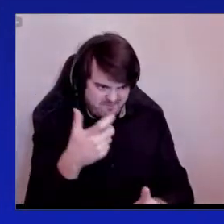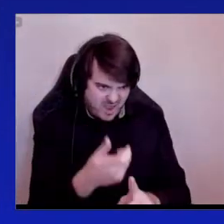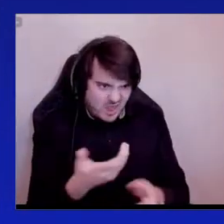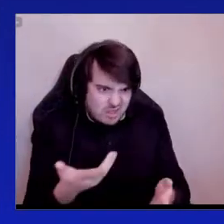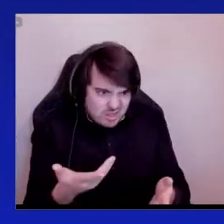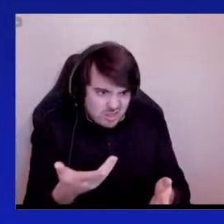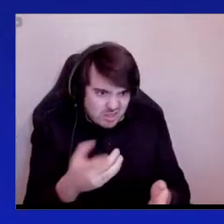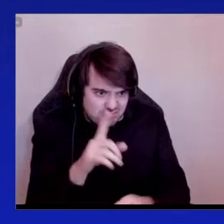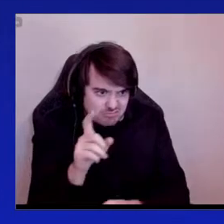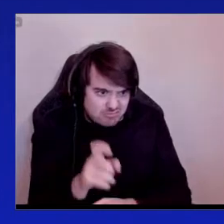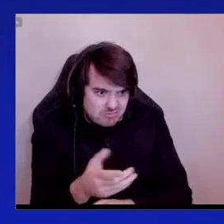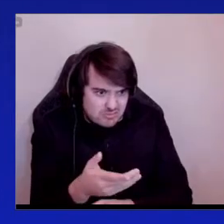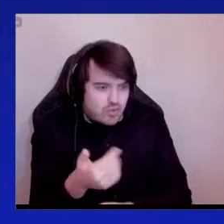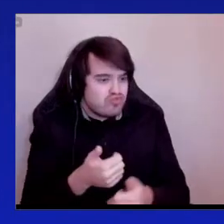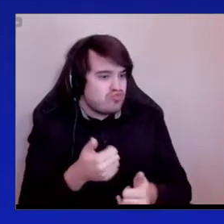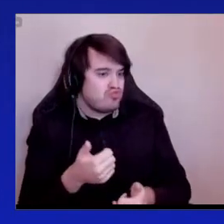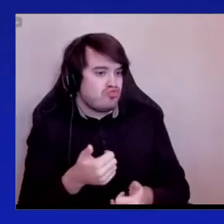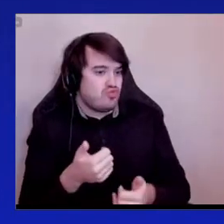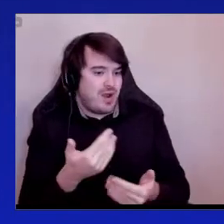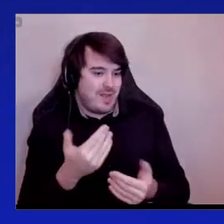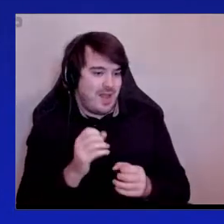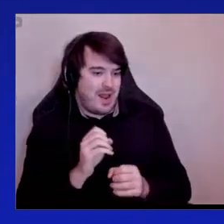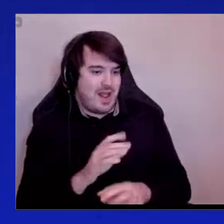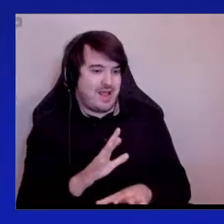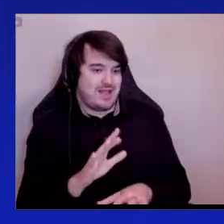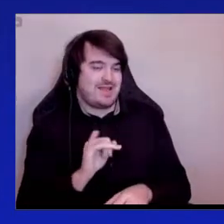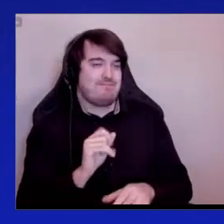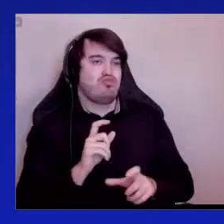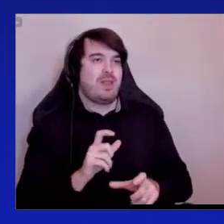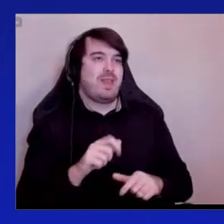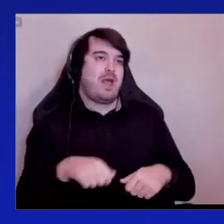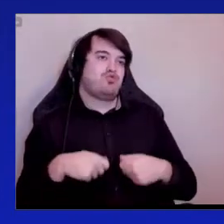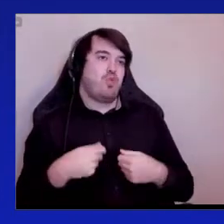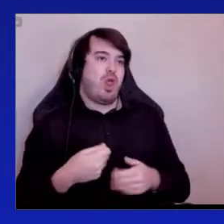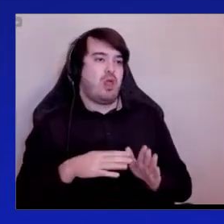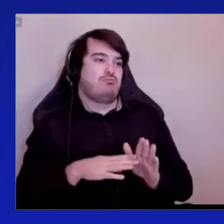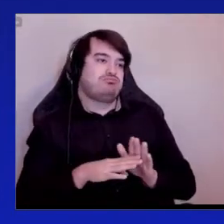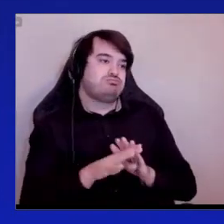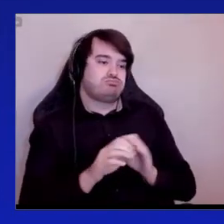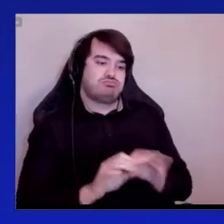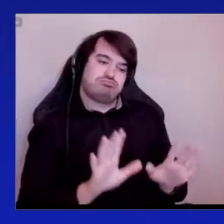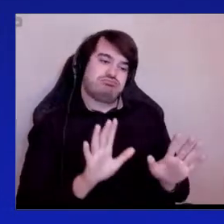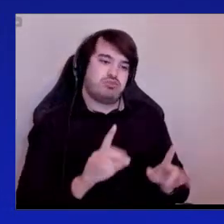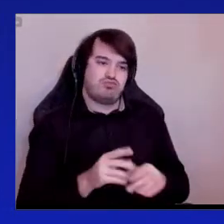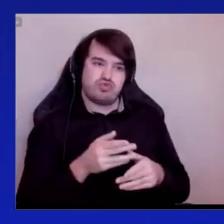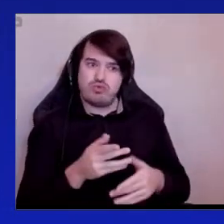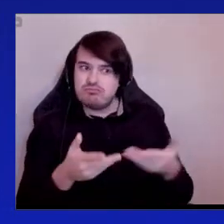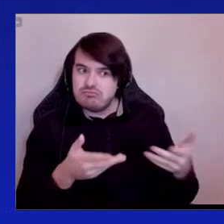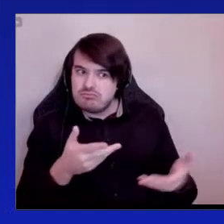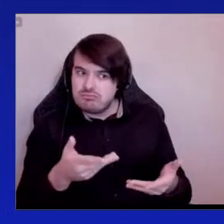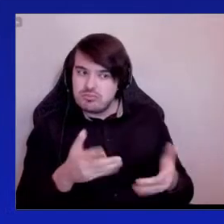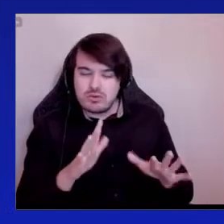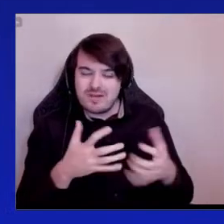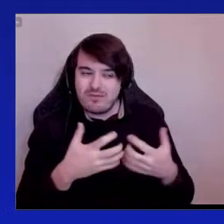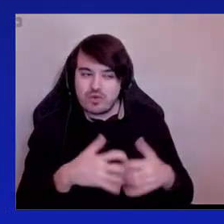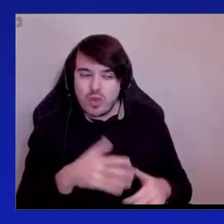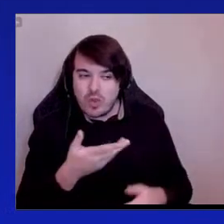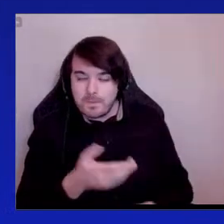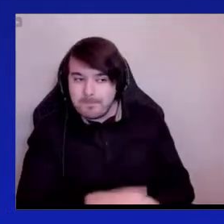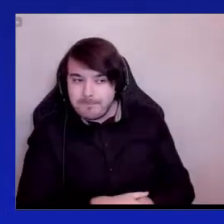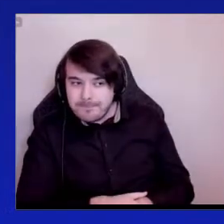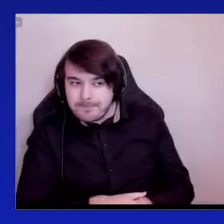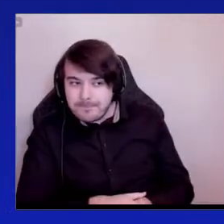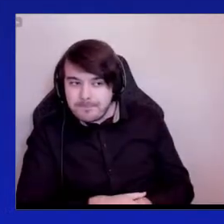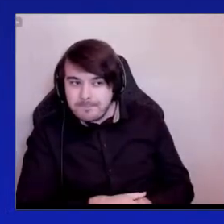natural antibodies take care of it, or how does someone maybe with an active case of COVID, what is the vaccine approach there?